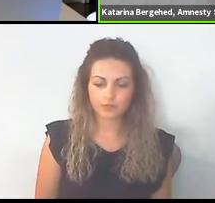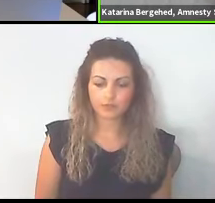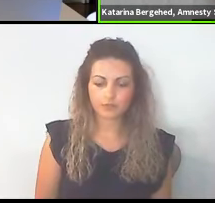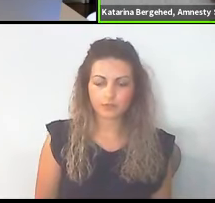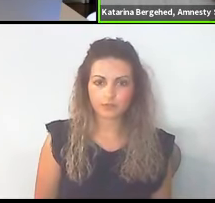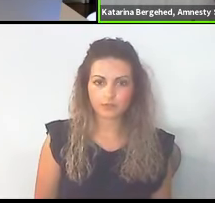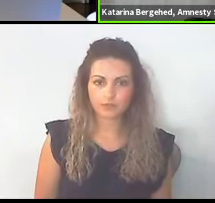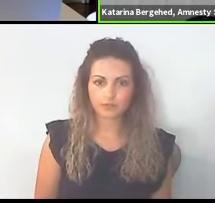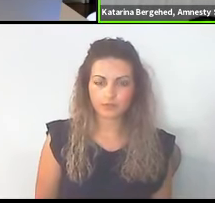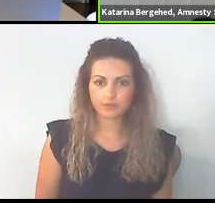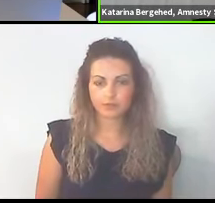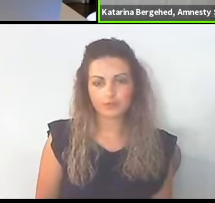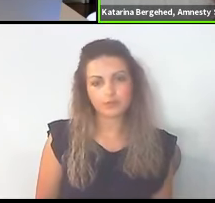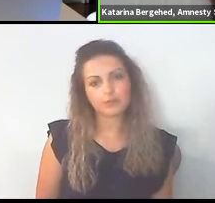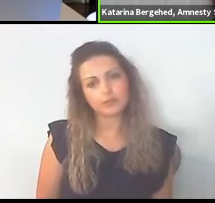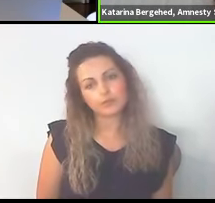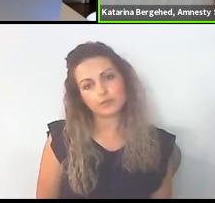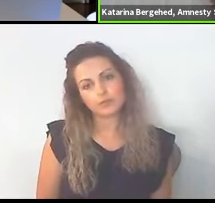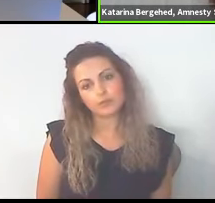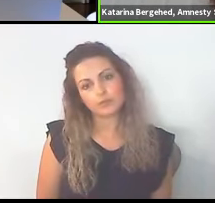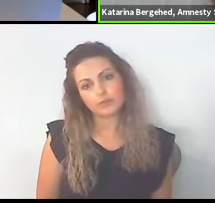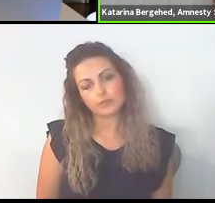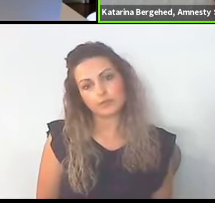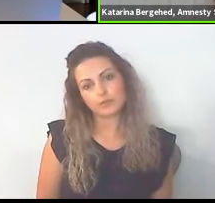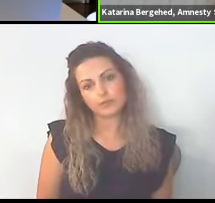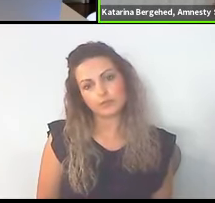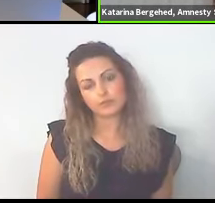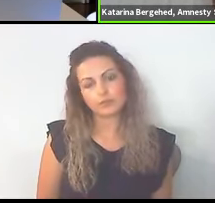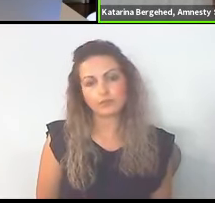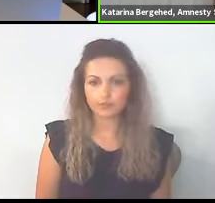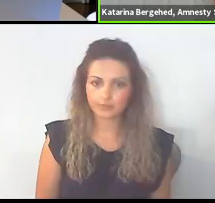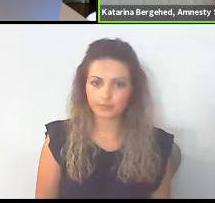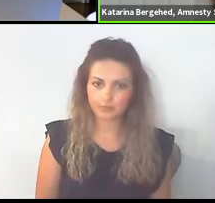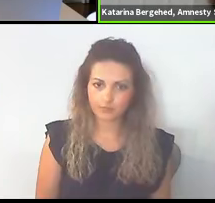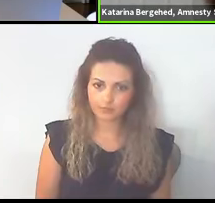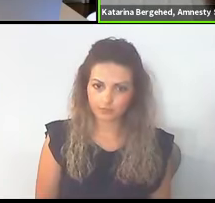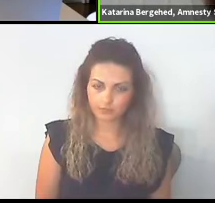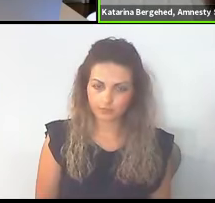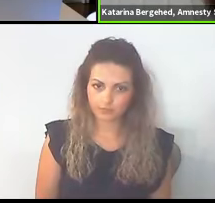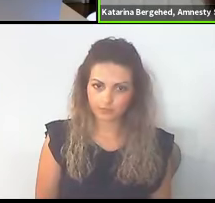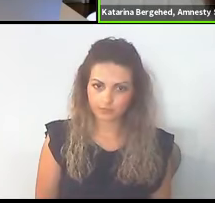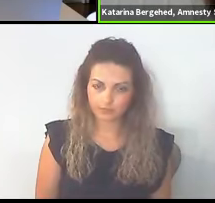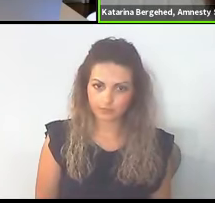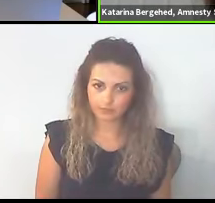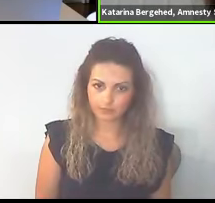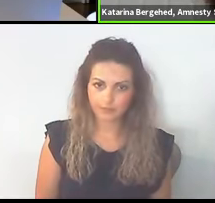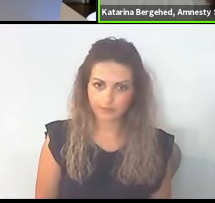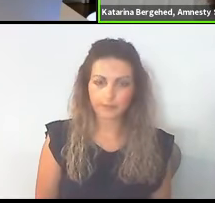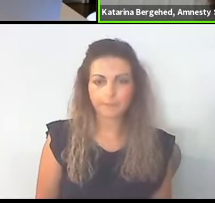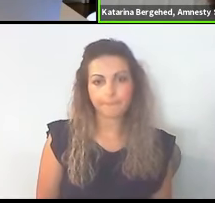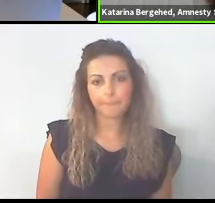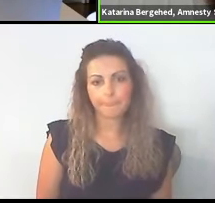Amnesty International and also the more traditional women's rights